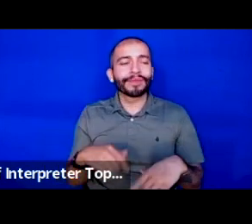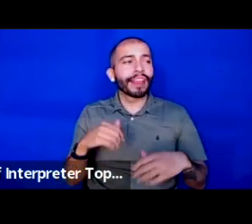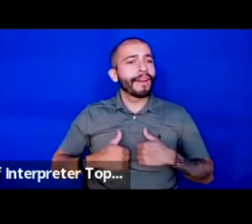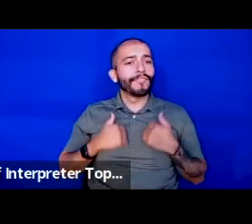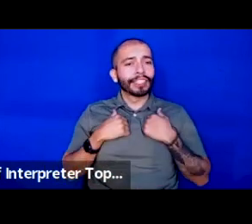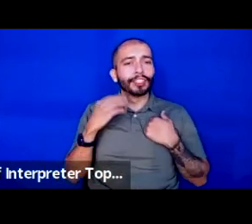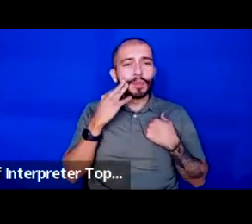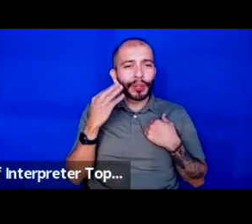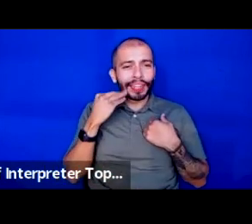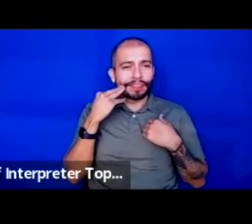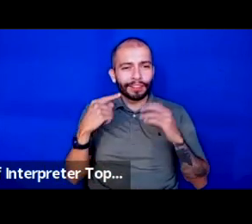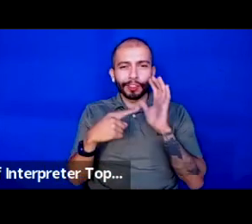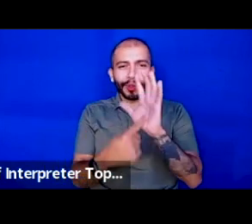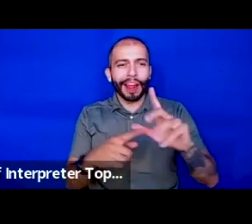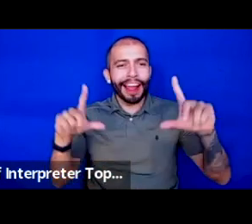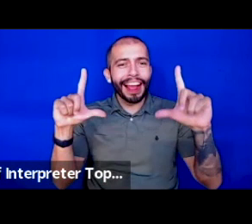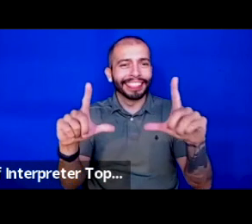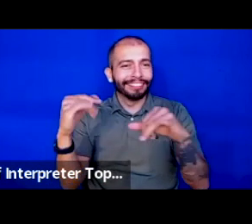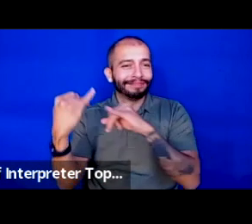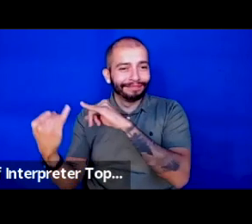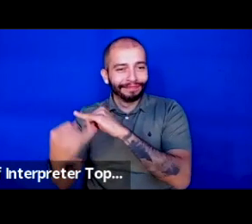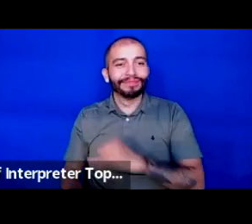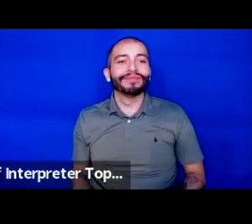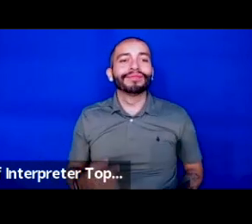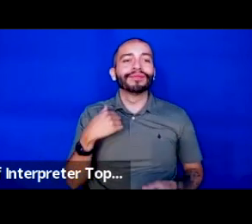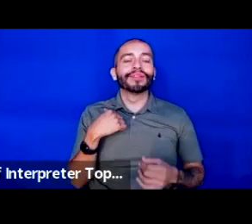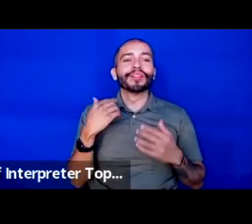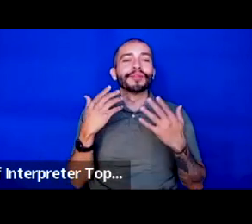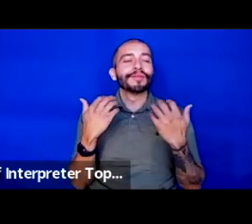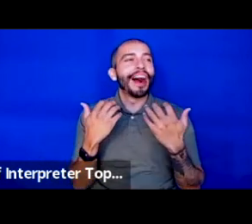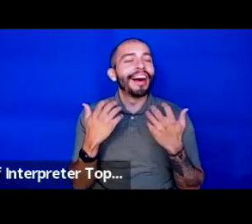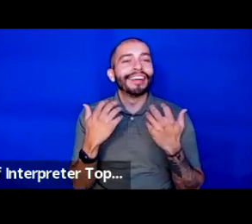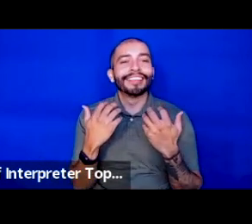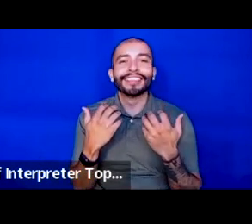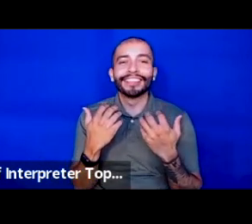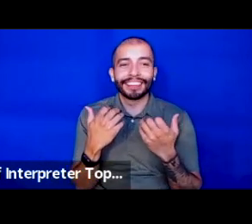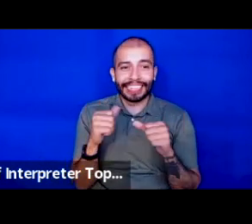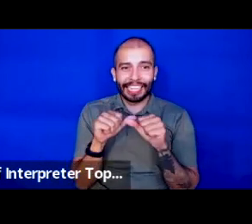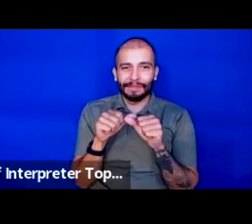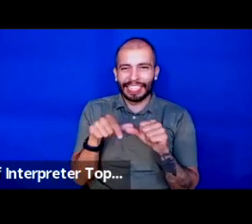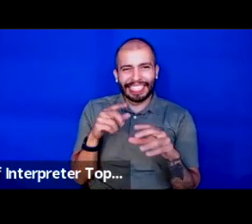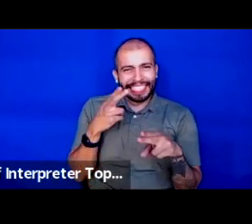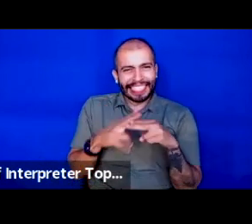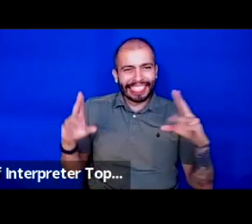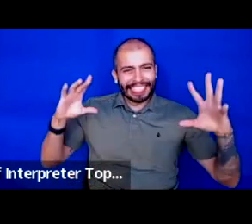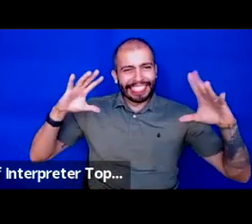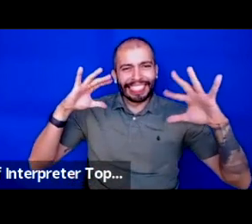this brief, but to just share the excitement, especially because of this building the web of what we're doing tonight. We'll go to the next